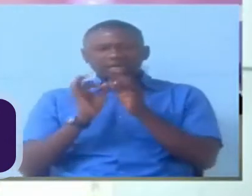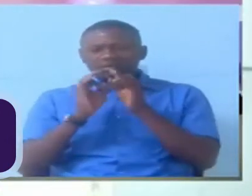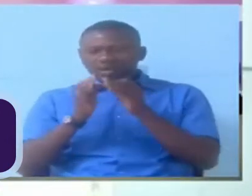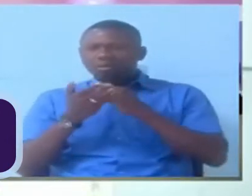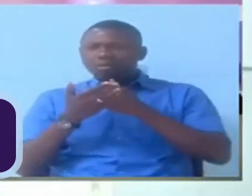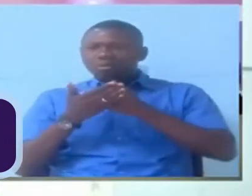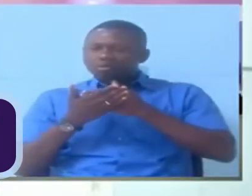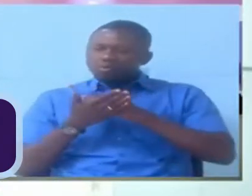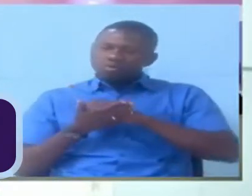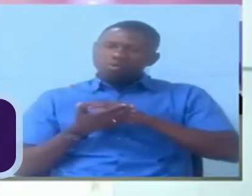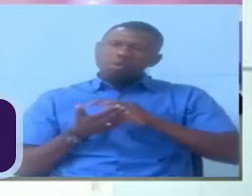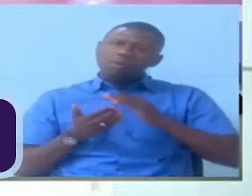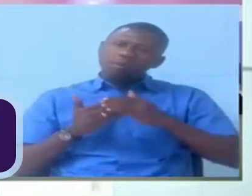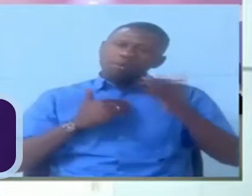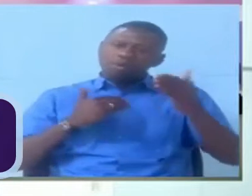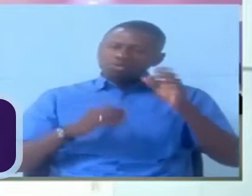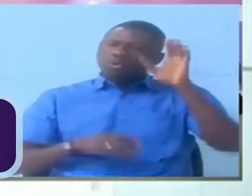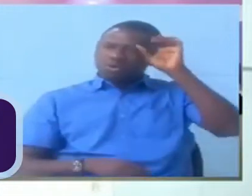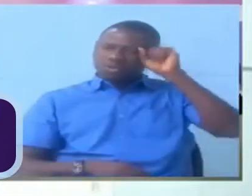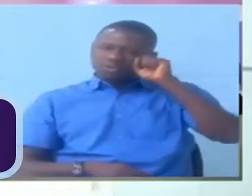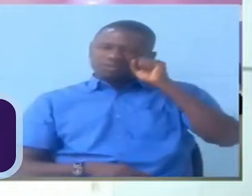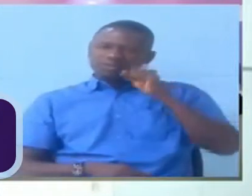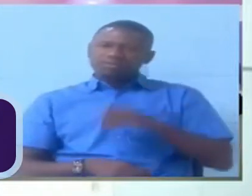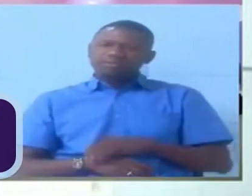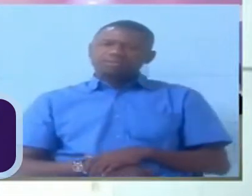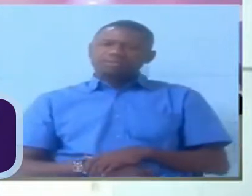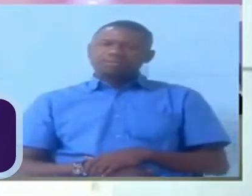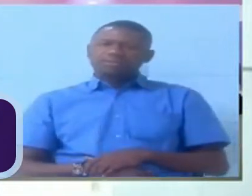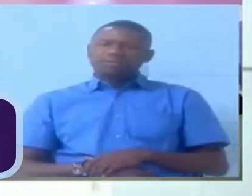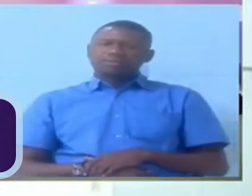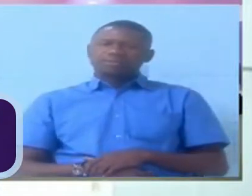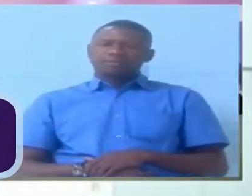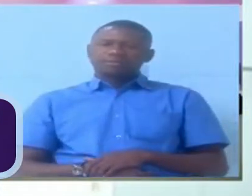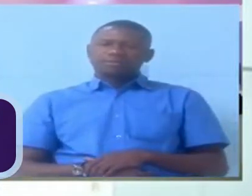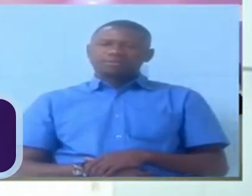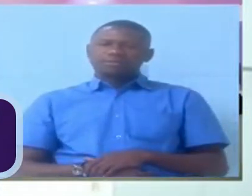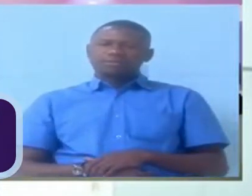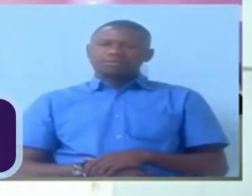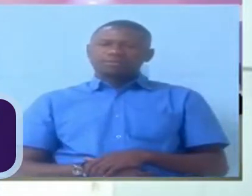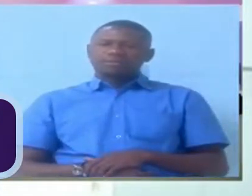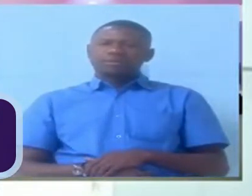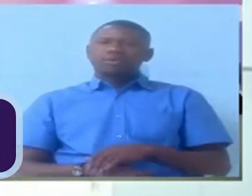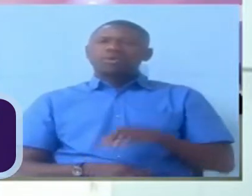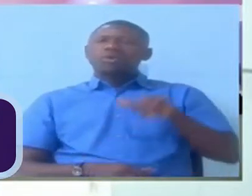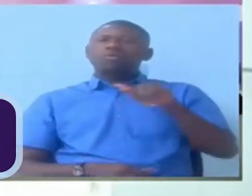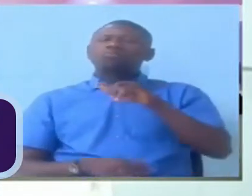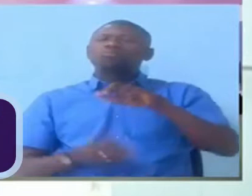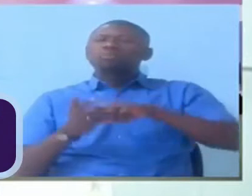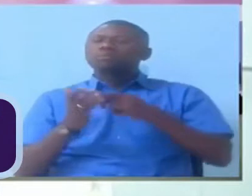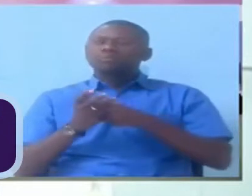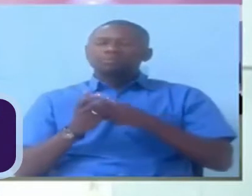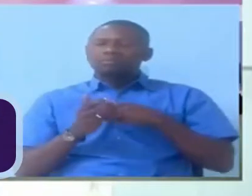at Bakau. Ka wuluta Bakau le August karotil nani 1970. Please provide